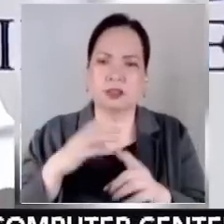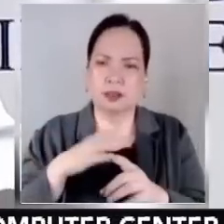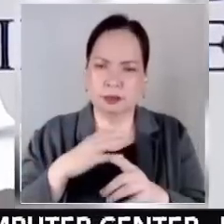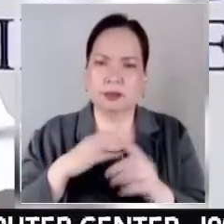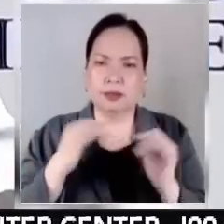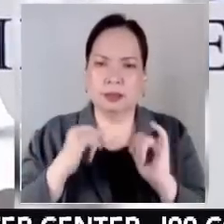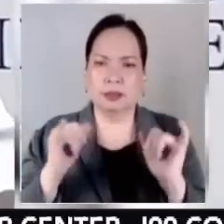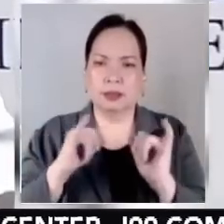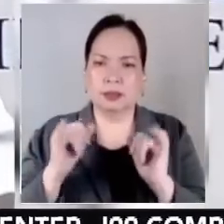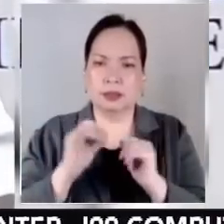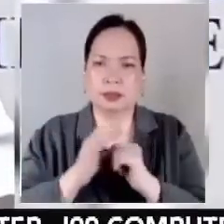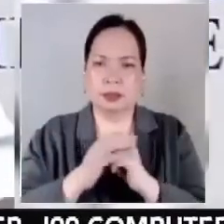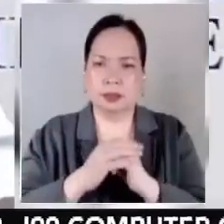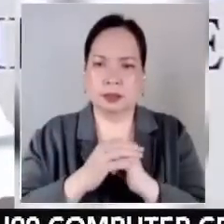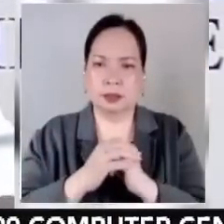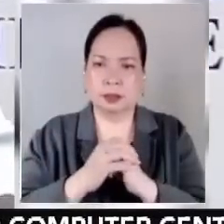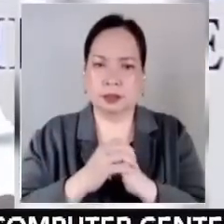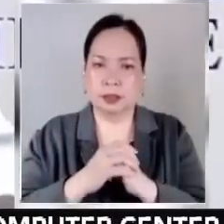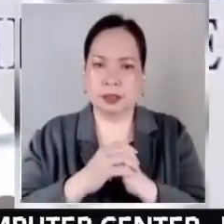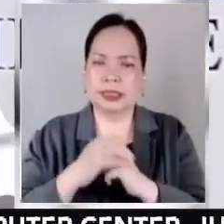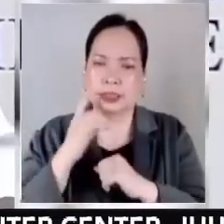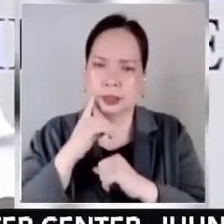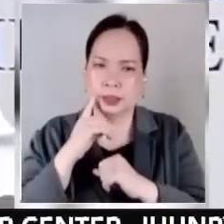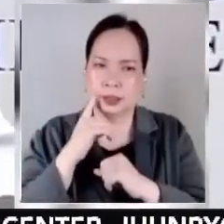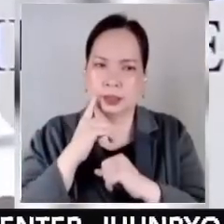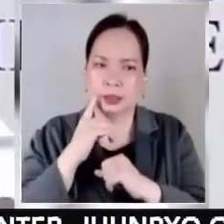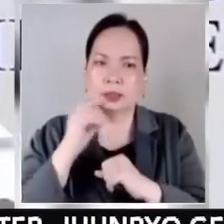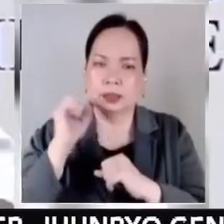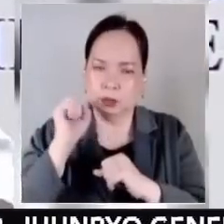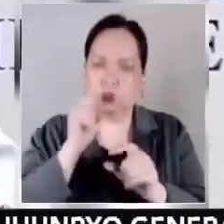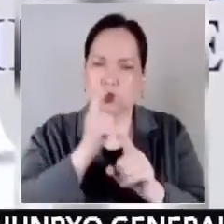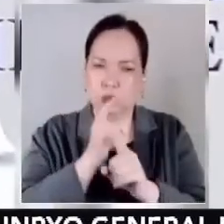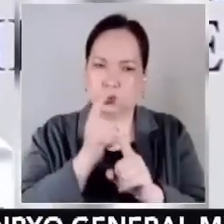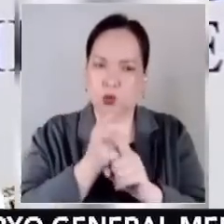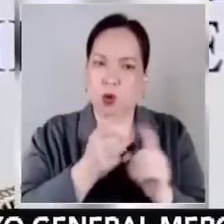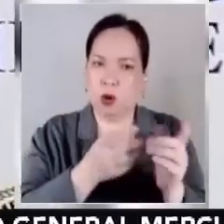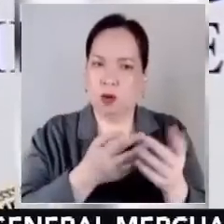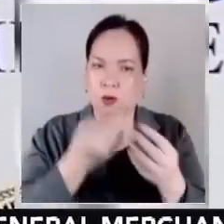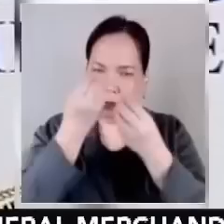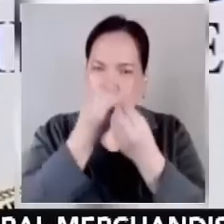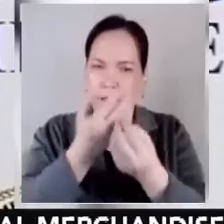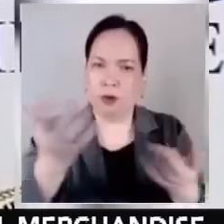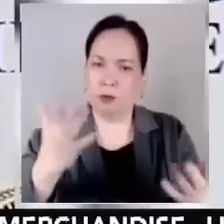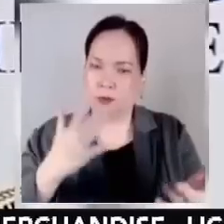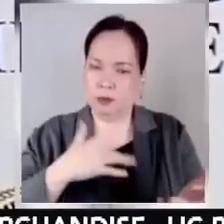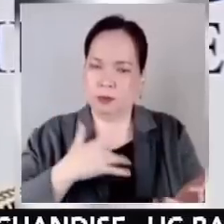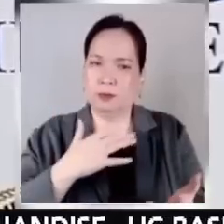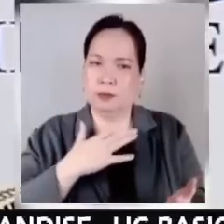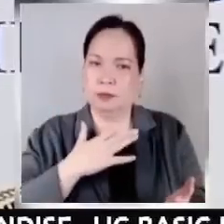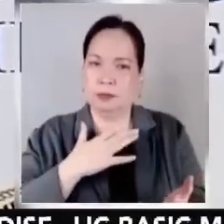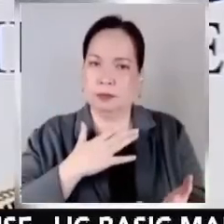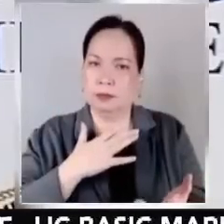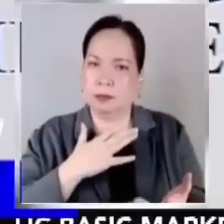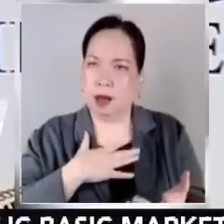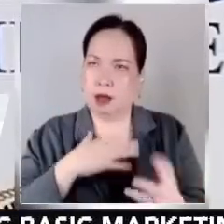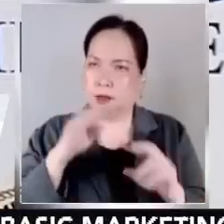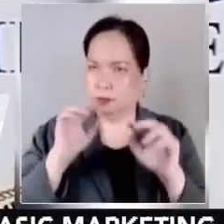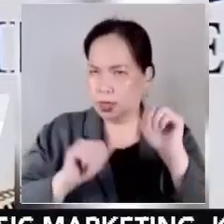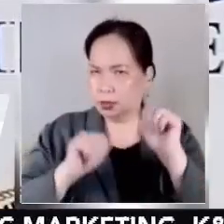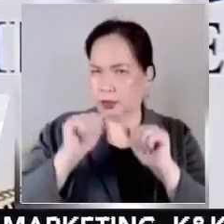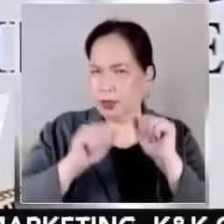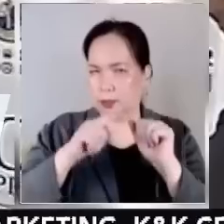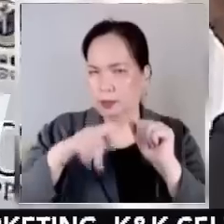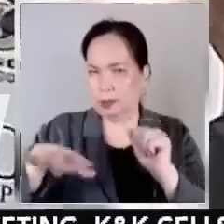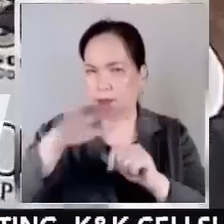Uh practically I would say on my in my own Uh reading of the situation one of the